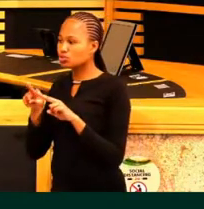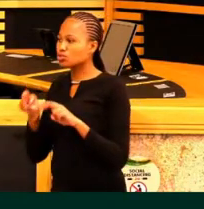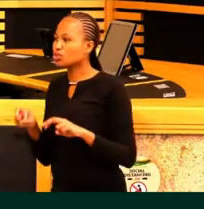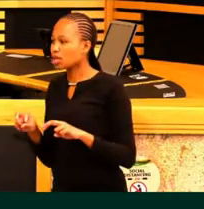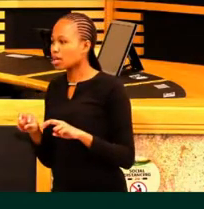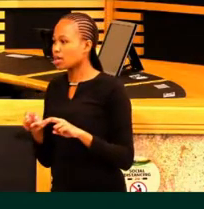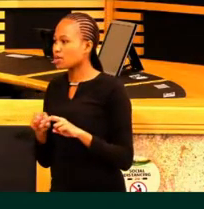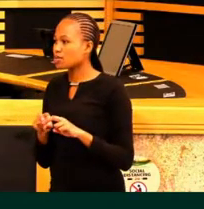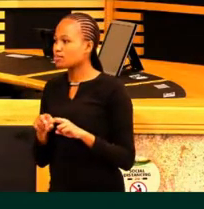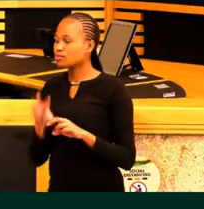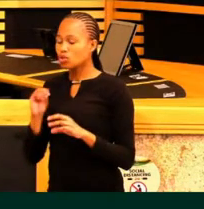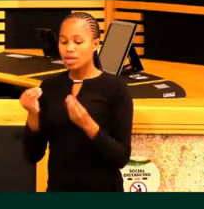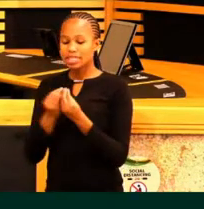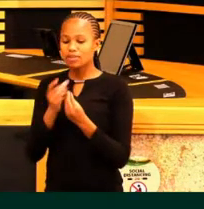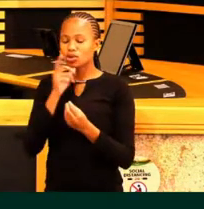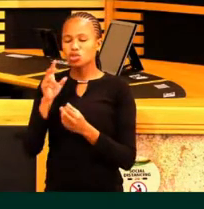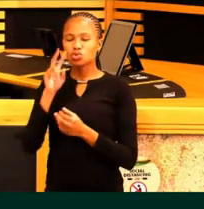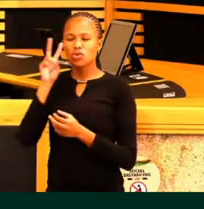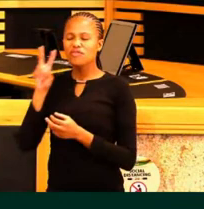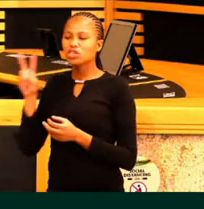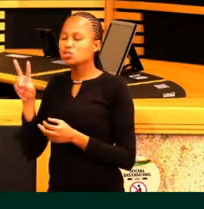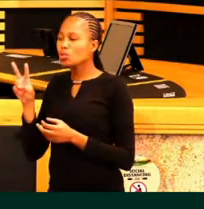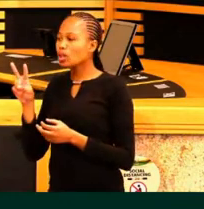Visual Studio